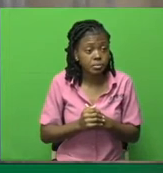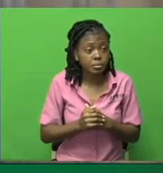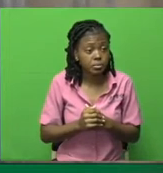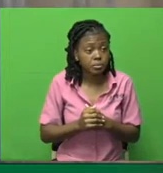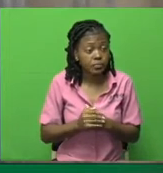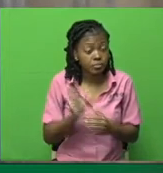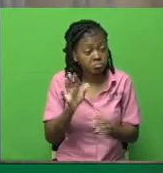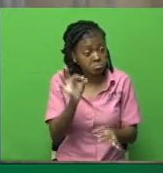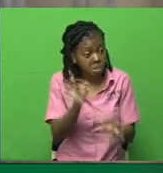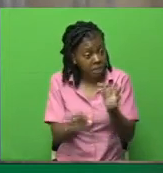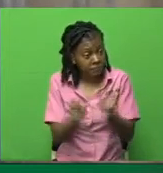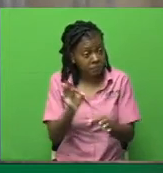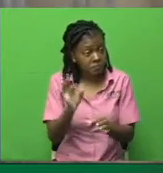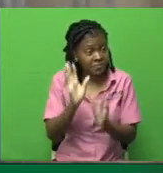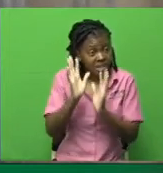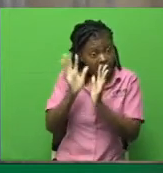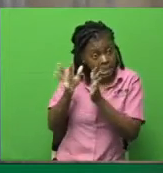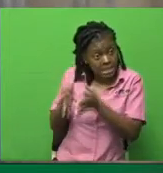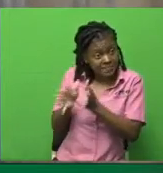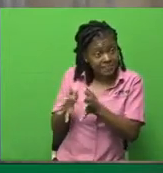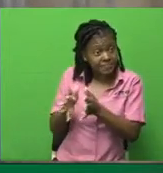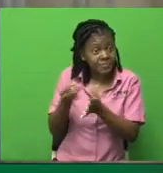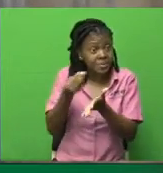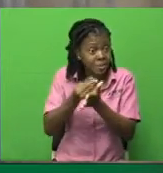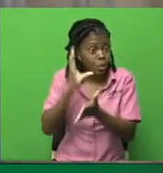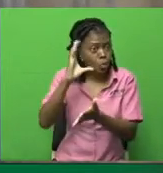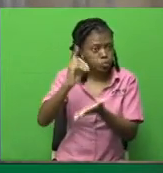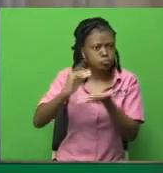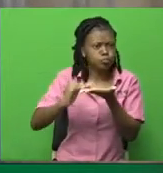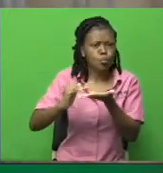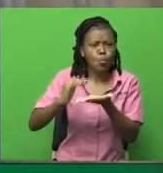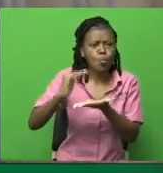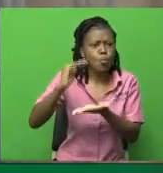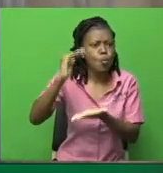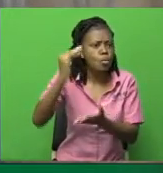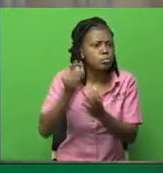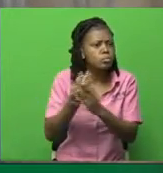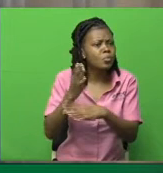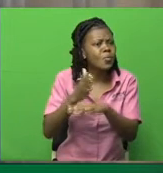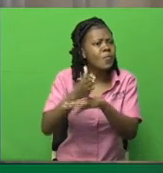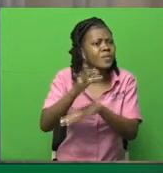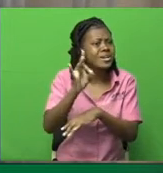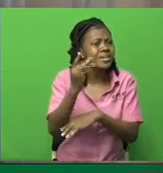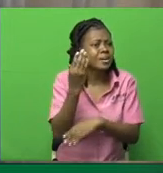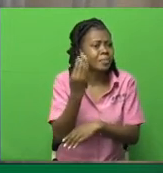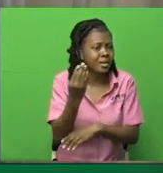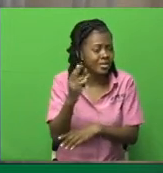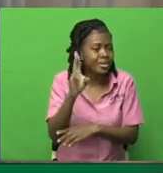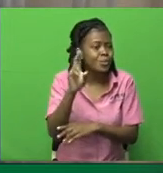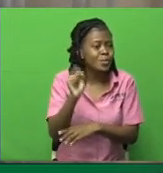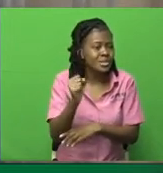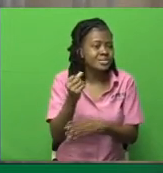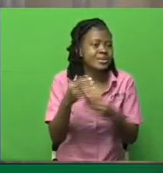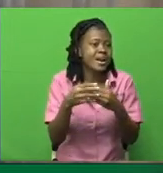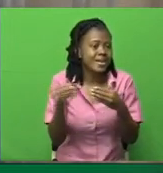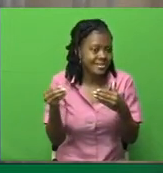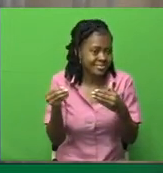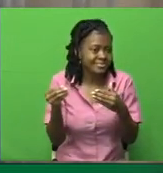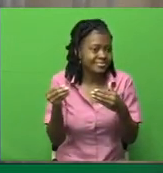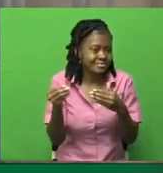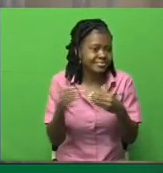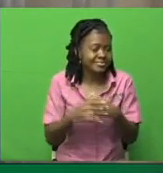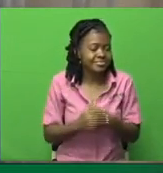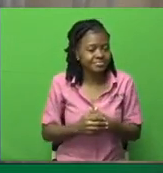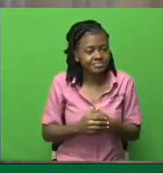it would have been valued and more than U.S 8 billion dollars eight billion lending